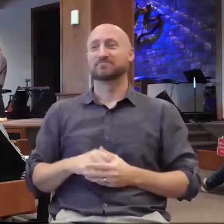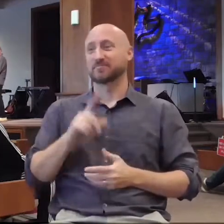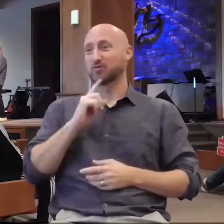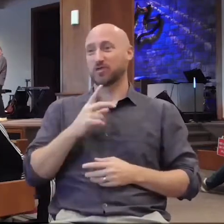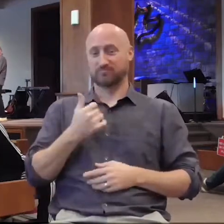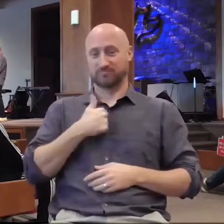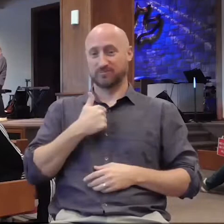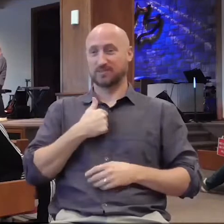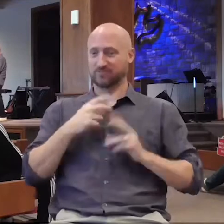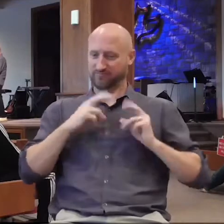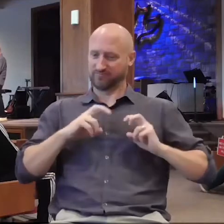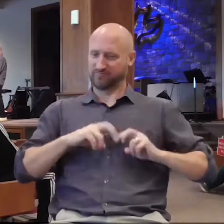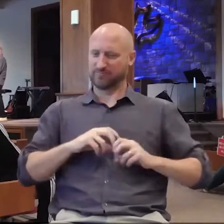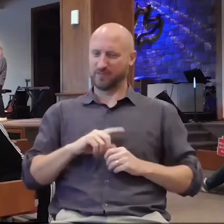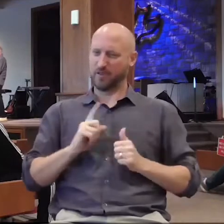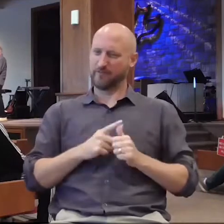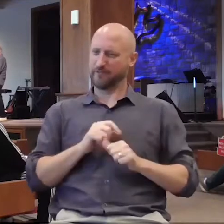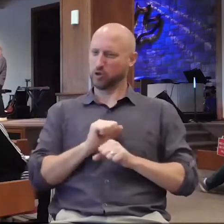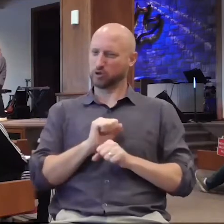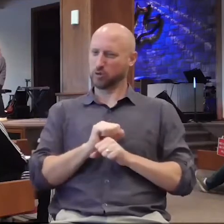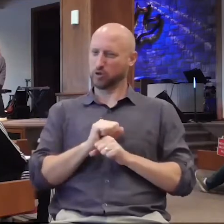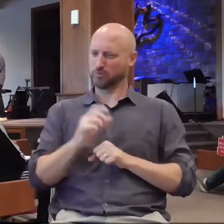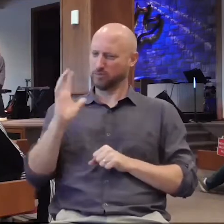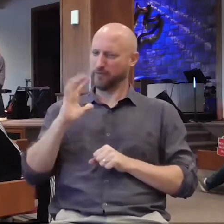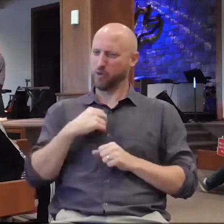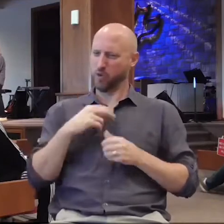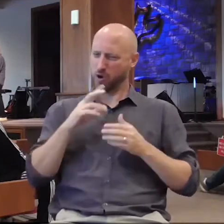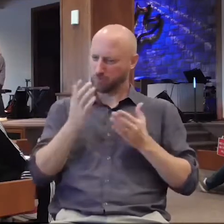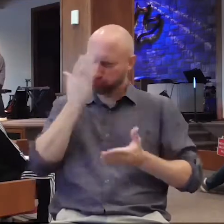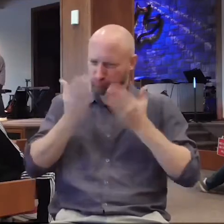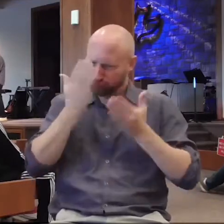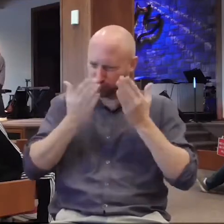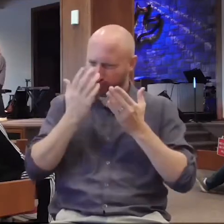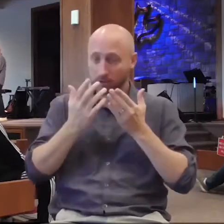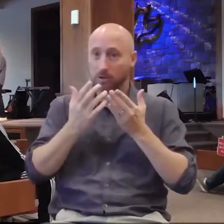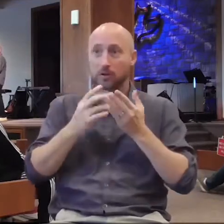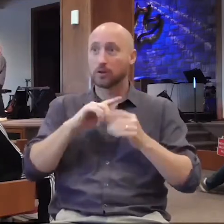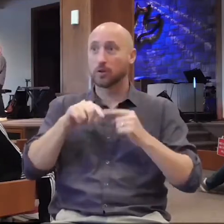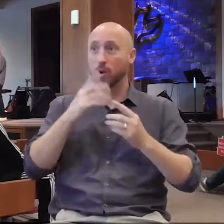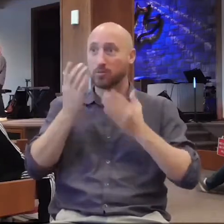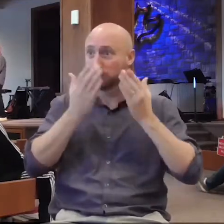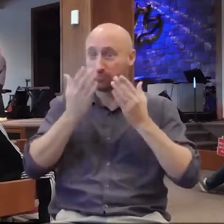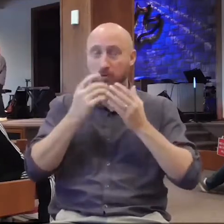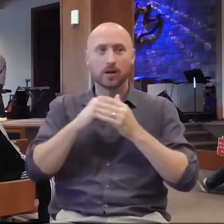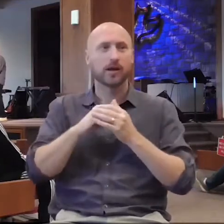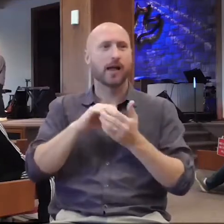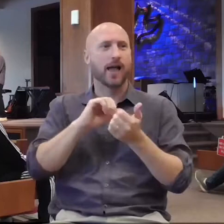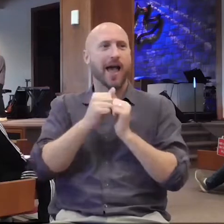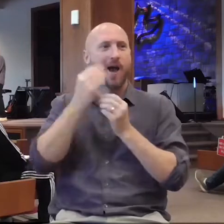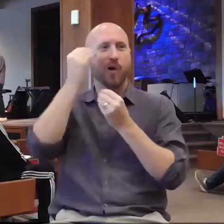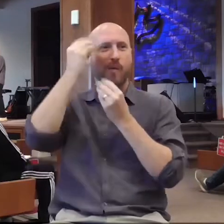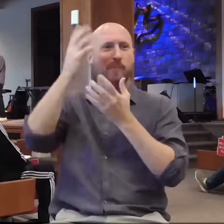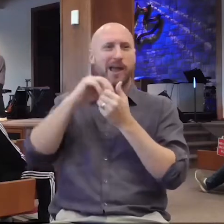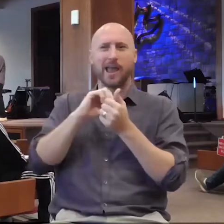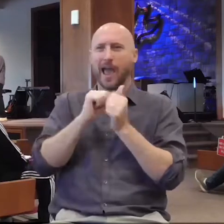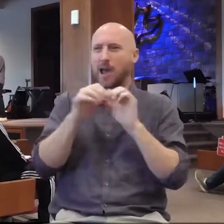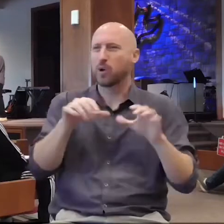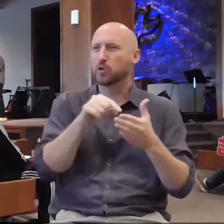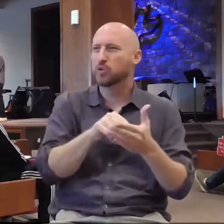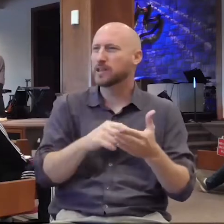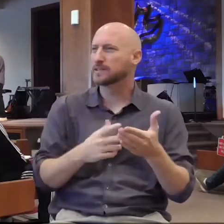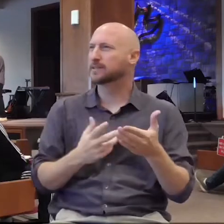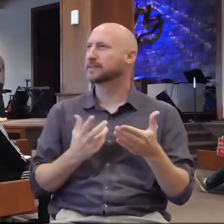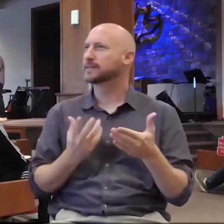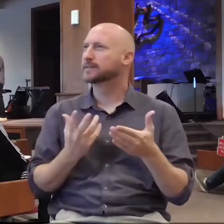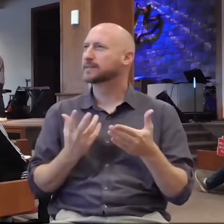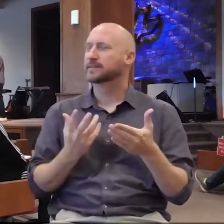were the first works? I would read whole books. And when I would read them, I would think, how do I obey? Okay, how do I do this now?